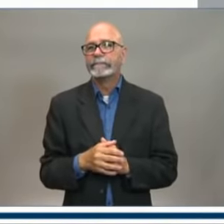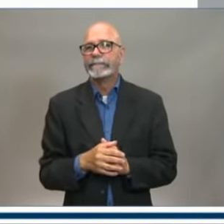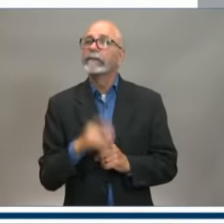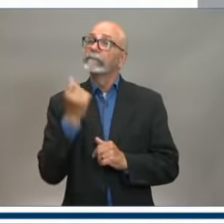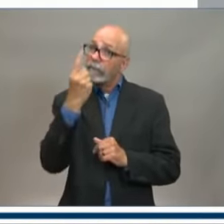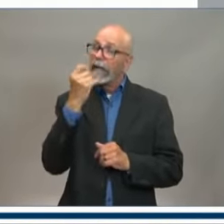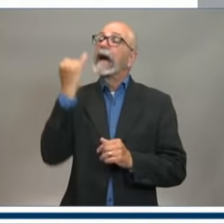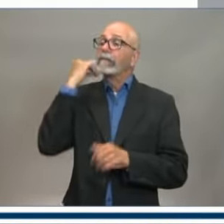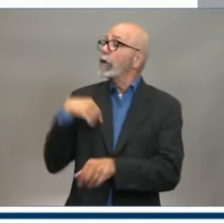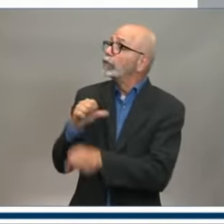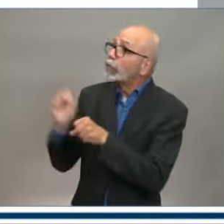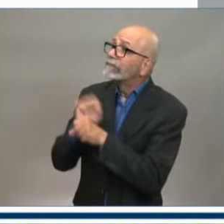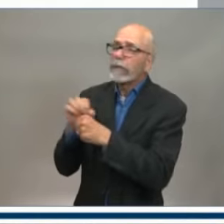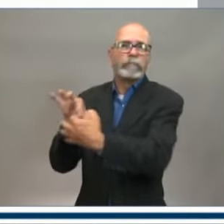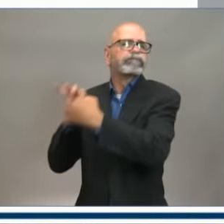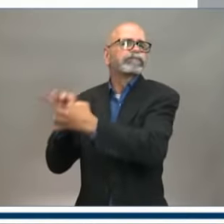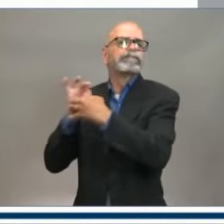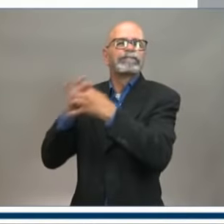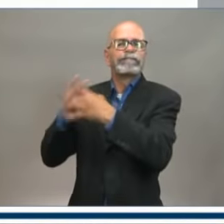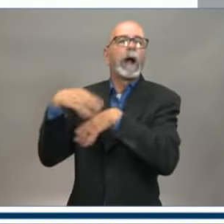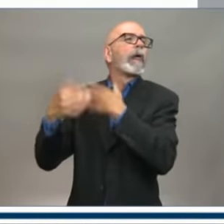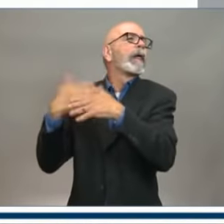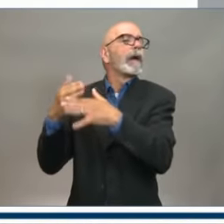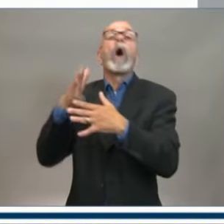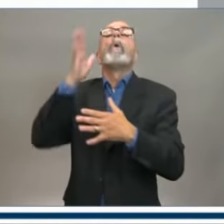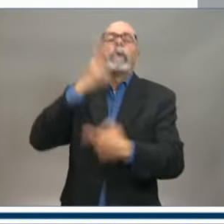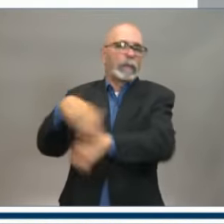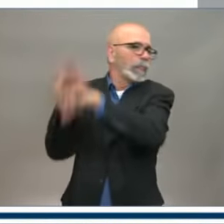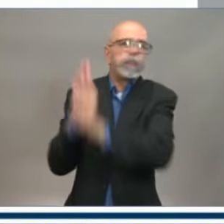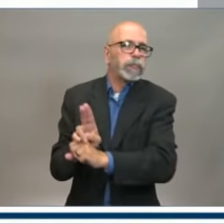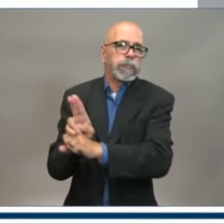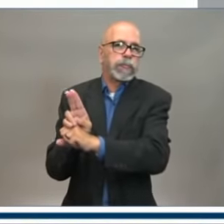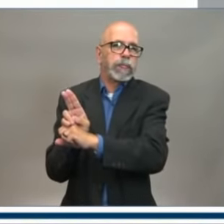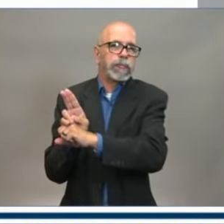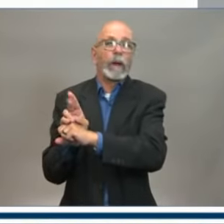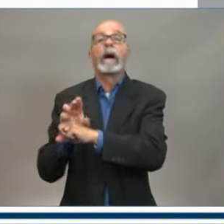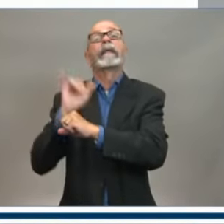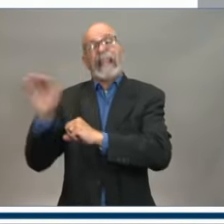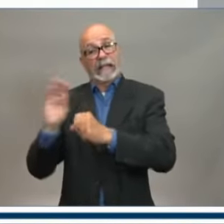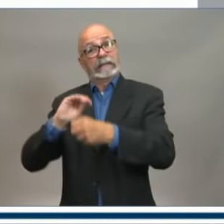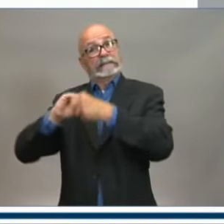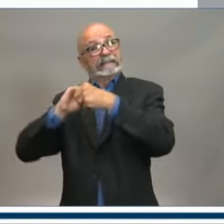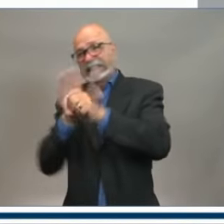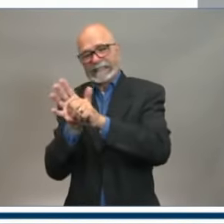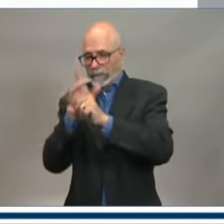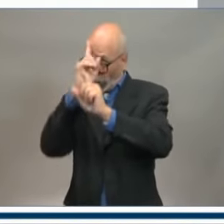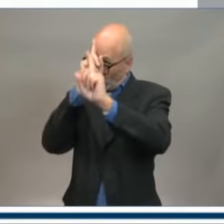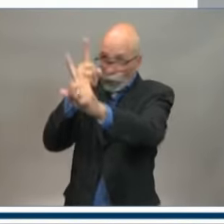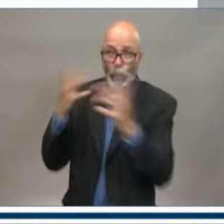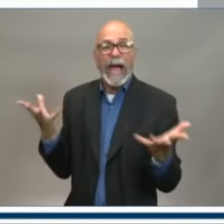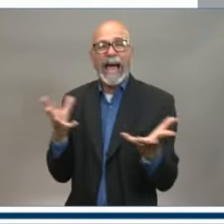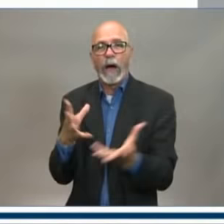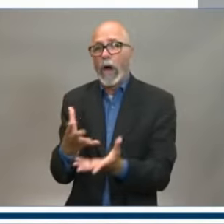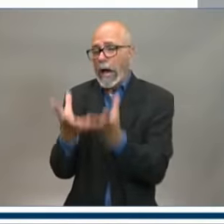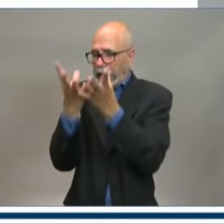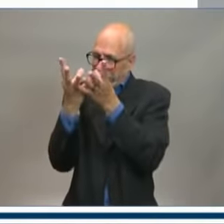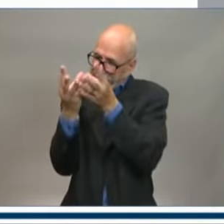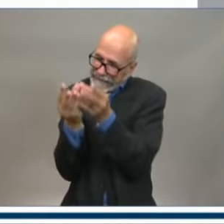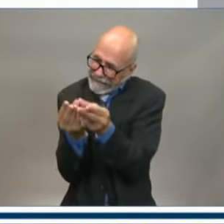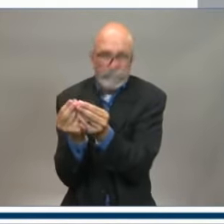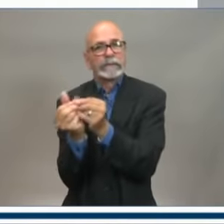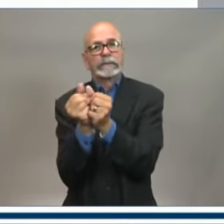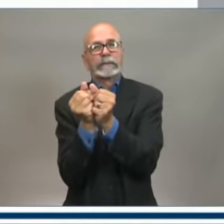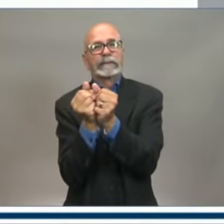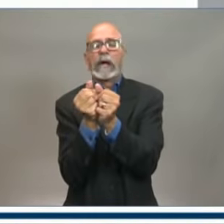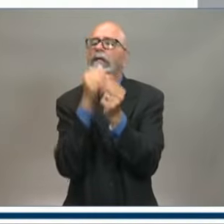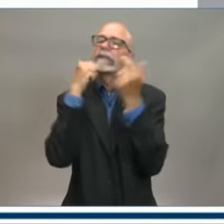ahead and minimize the chance of COVID-19 coming back while we all work together to respect the necessary